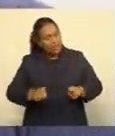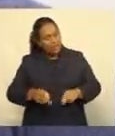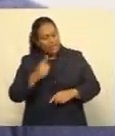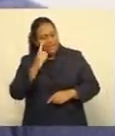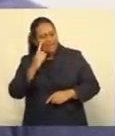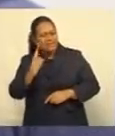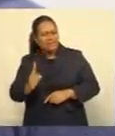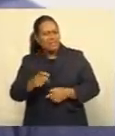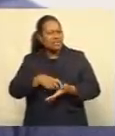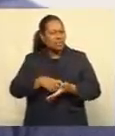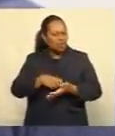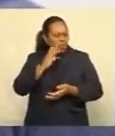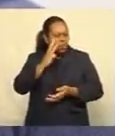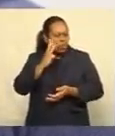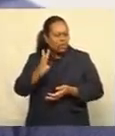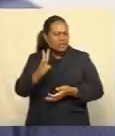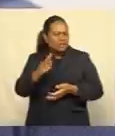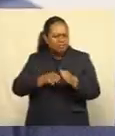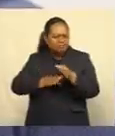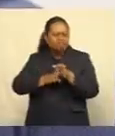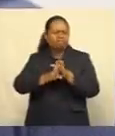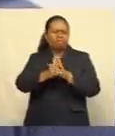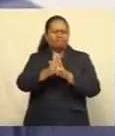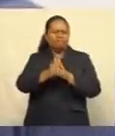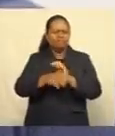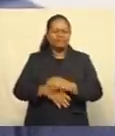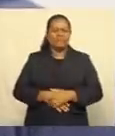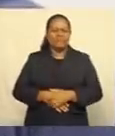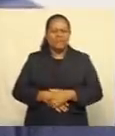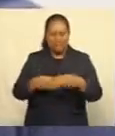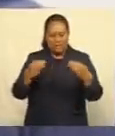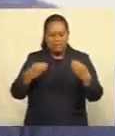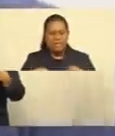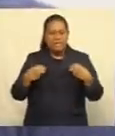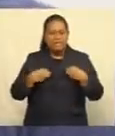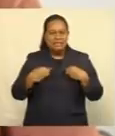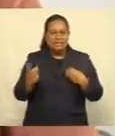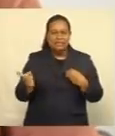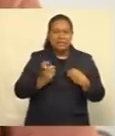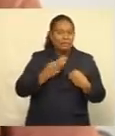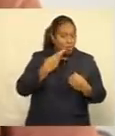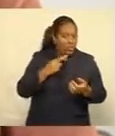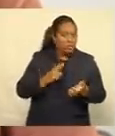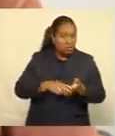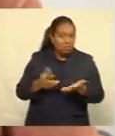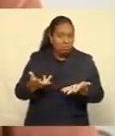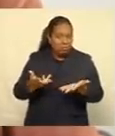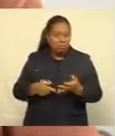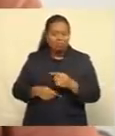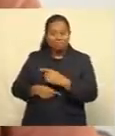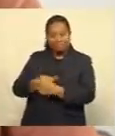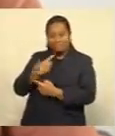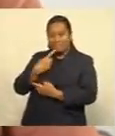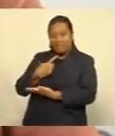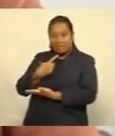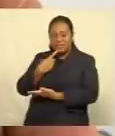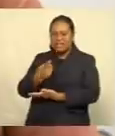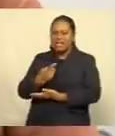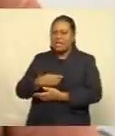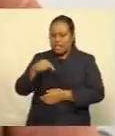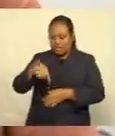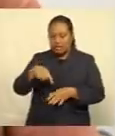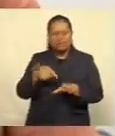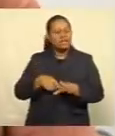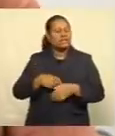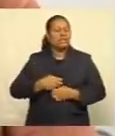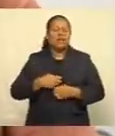or witnessed an increasing number of businesses coming in to register? This year, there's a lot more than